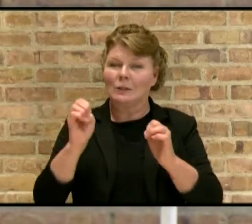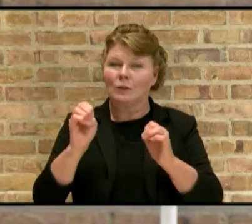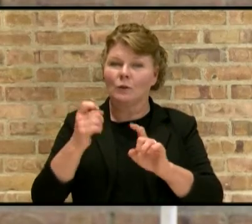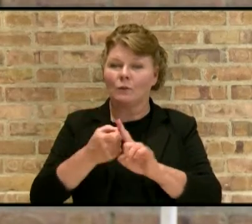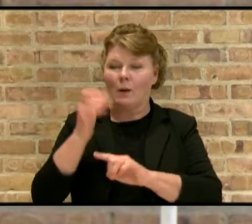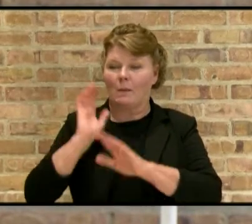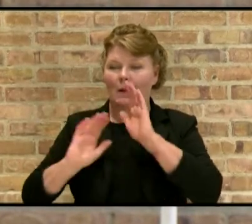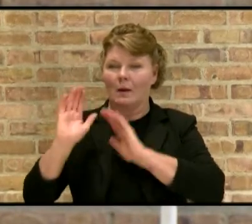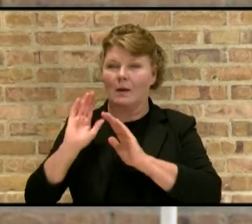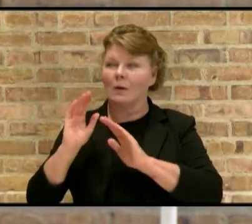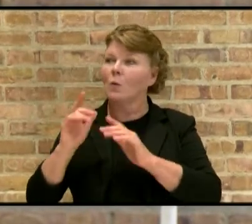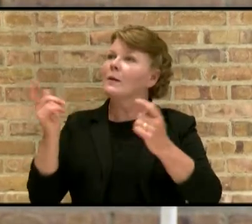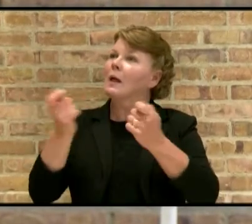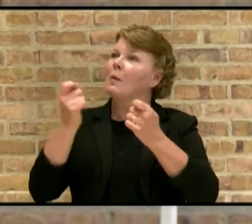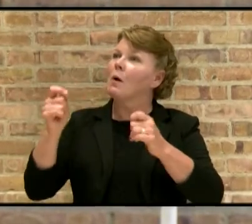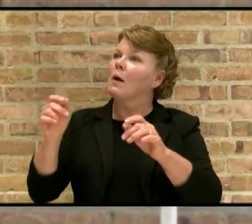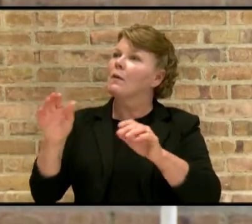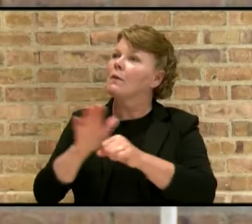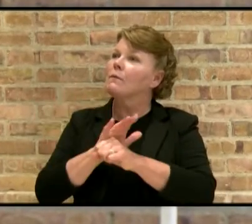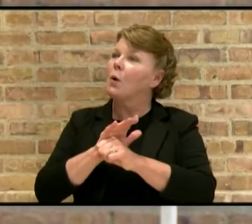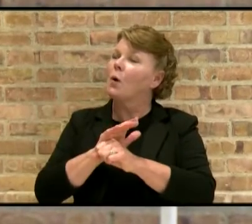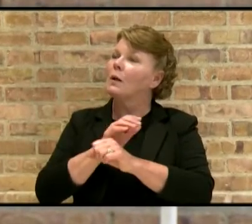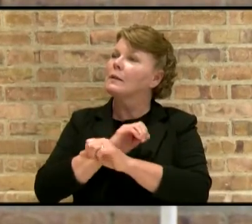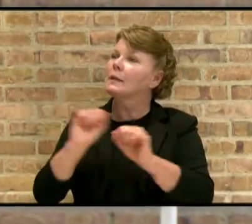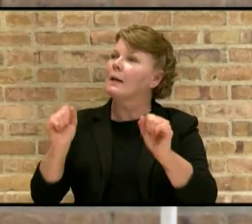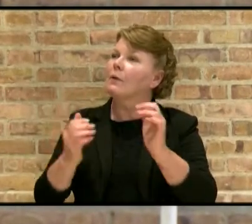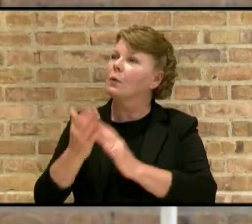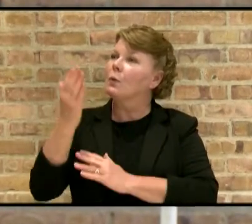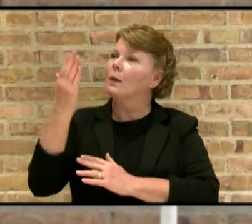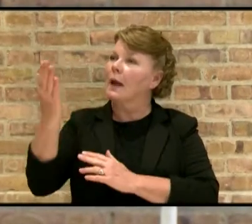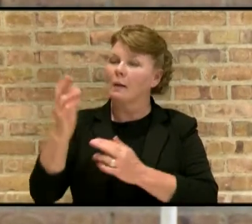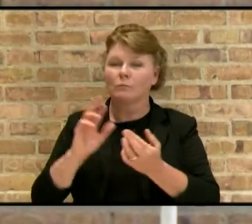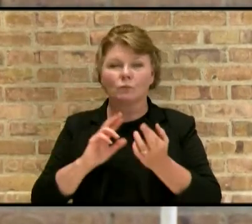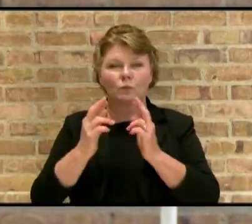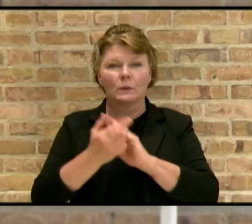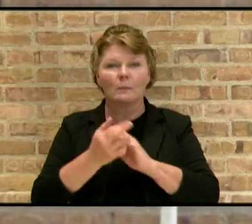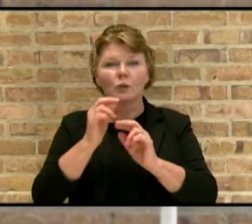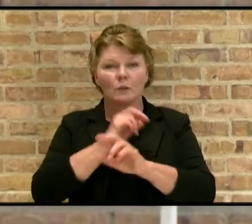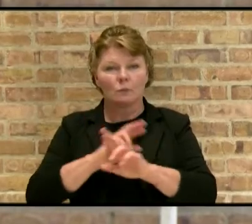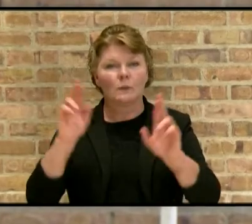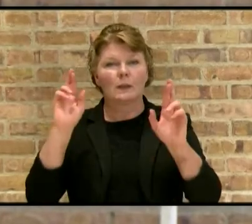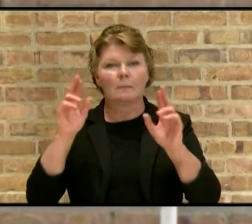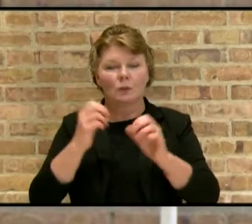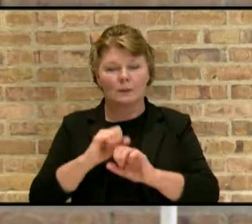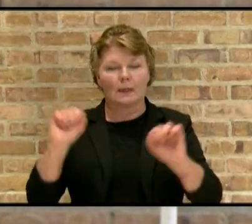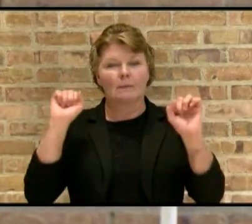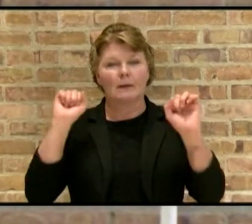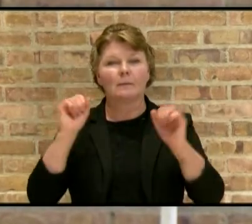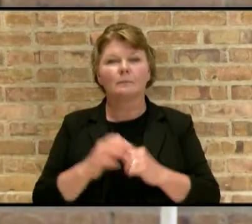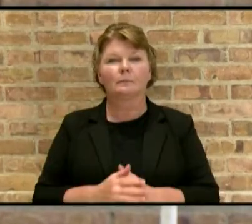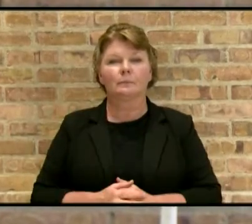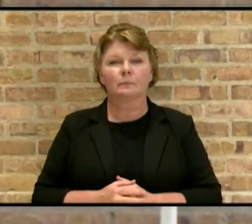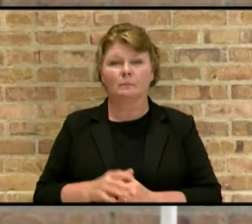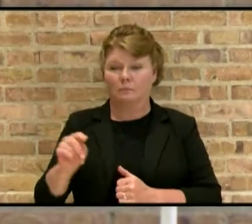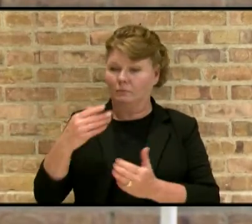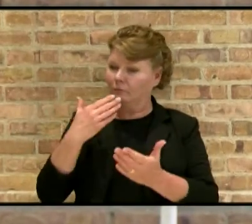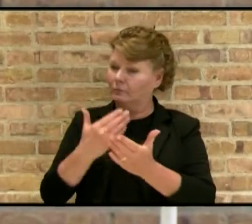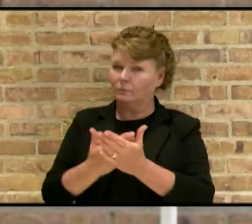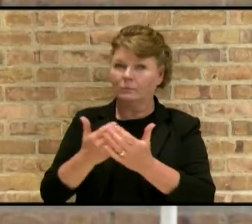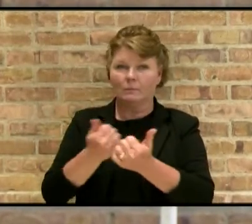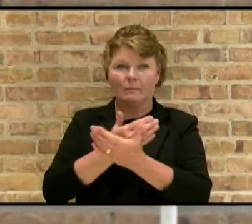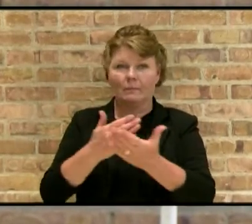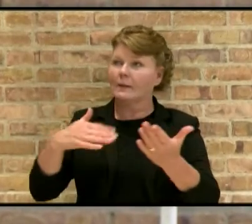our redemption in him. Faith is a confidence of things hoped for and the evidence of things that are not yet